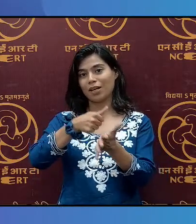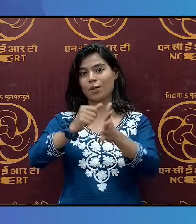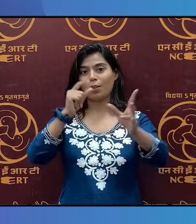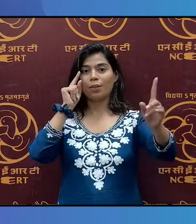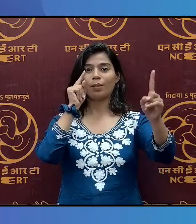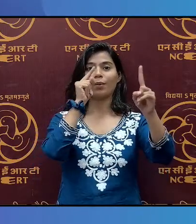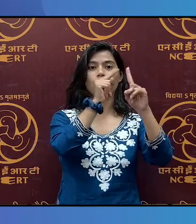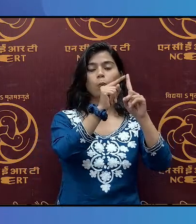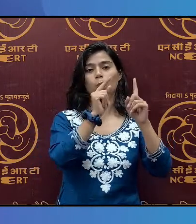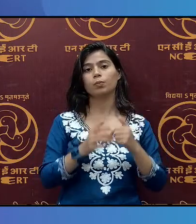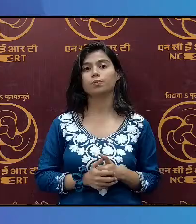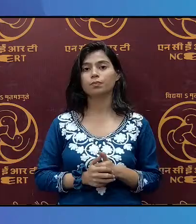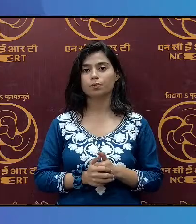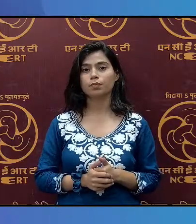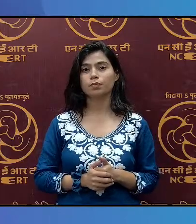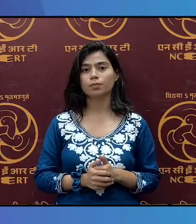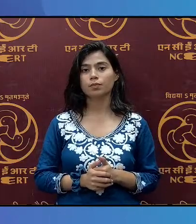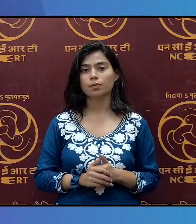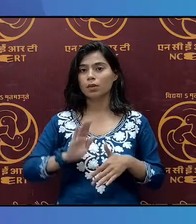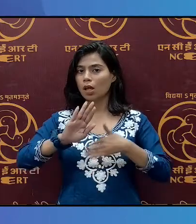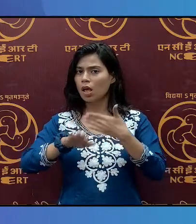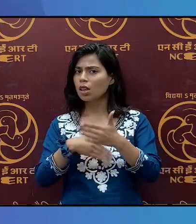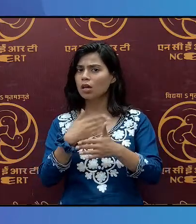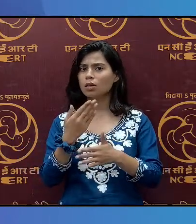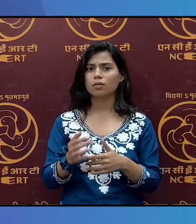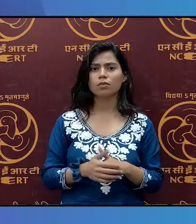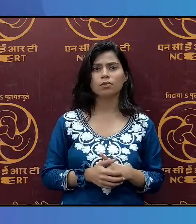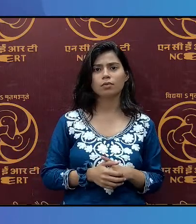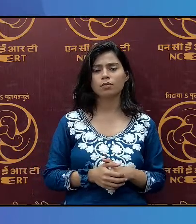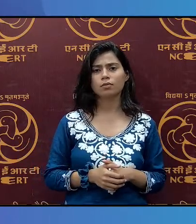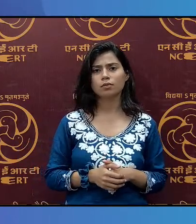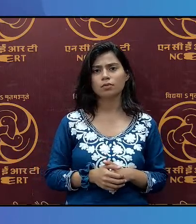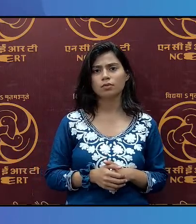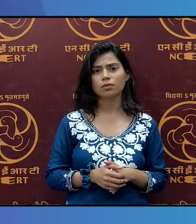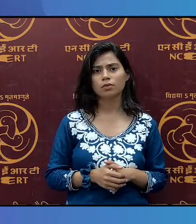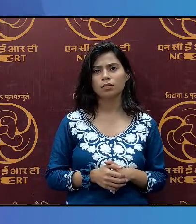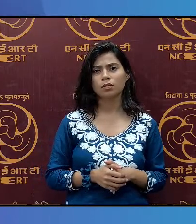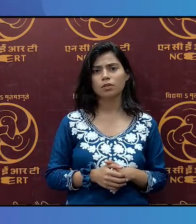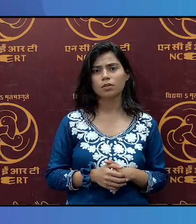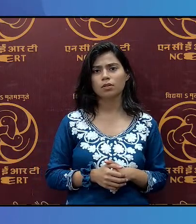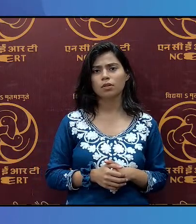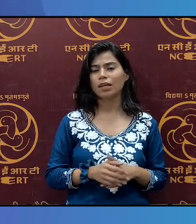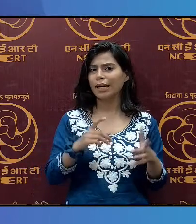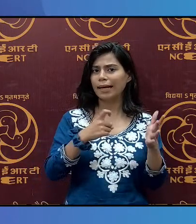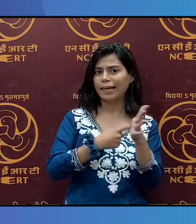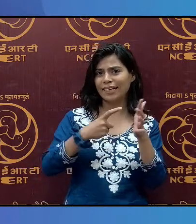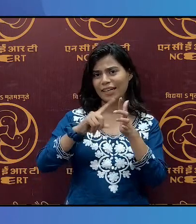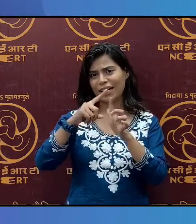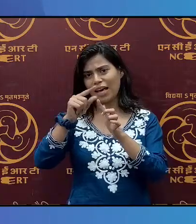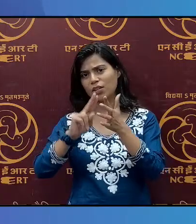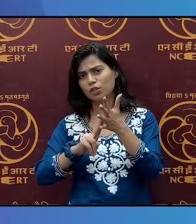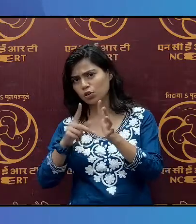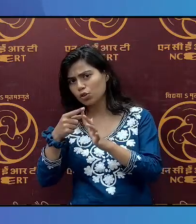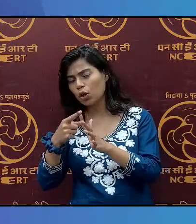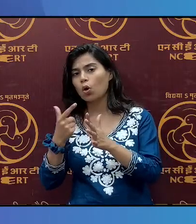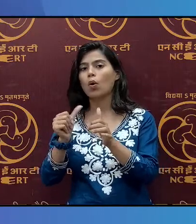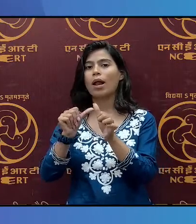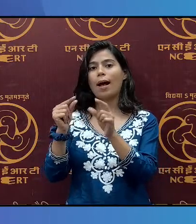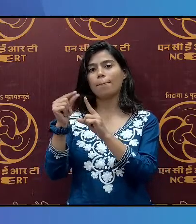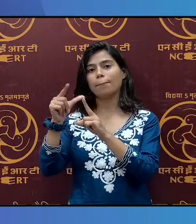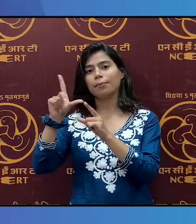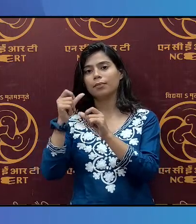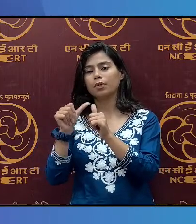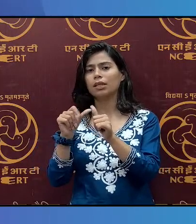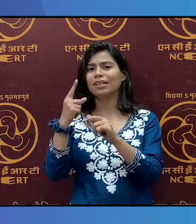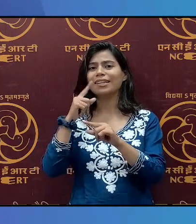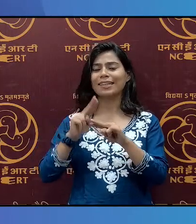also. And the next one is it enhances retention and application. For example, if a child wants